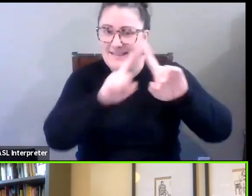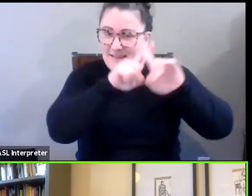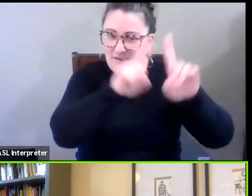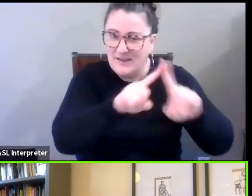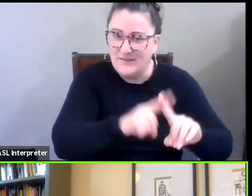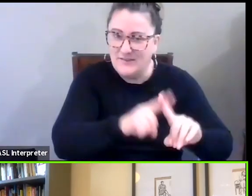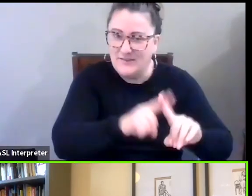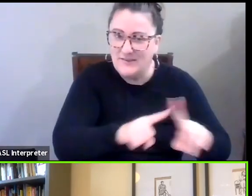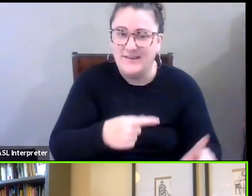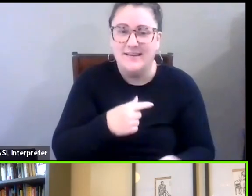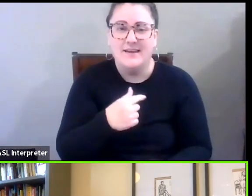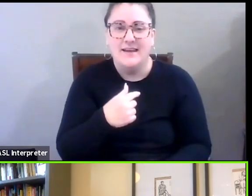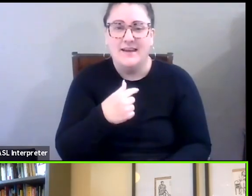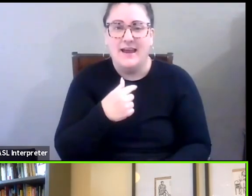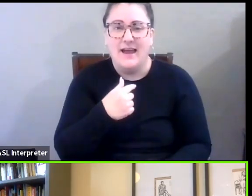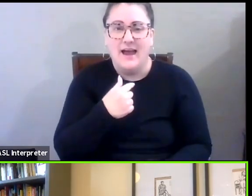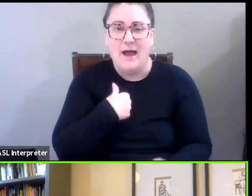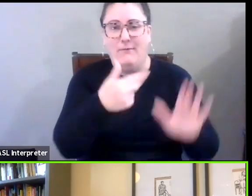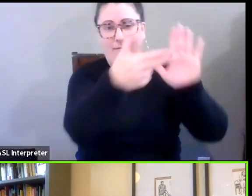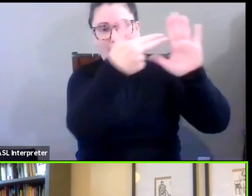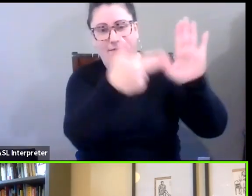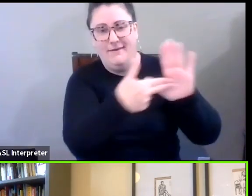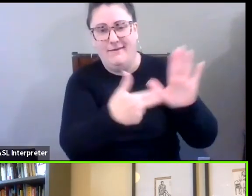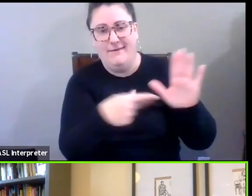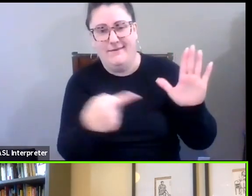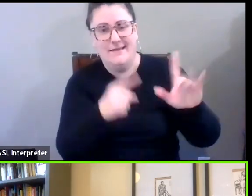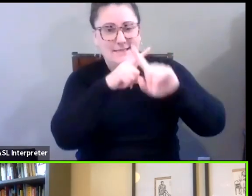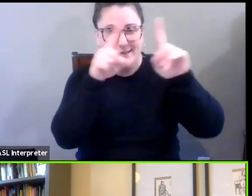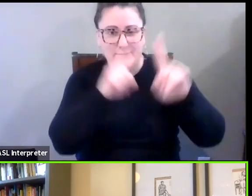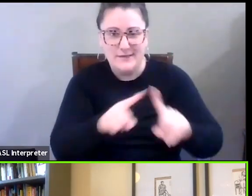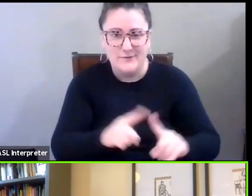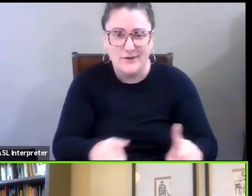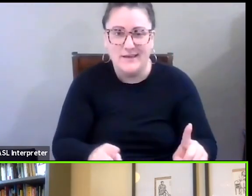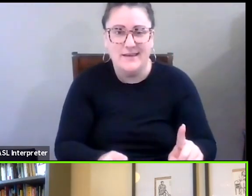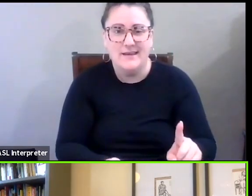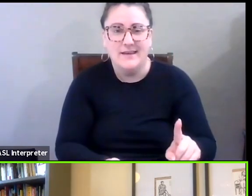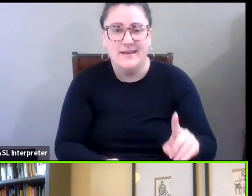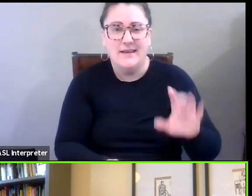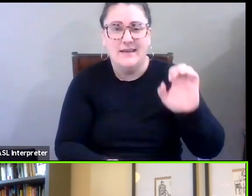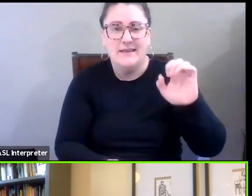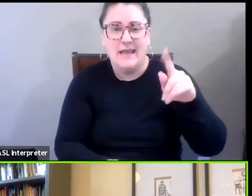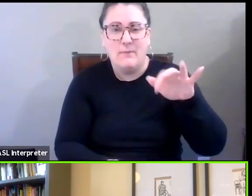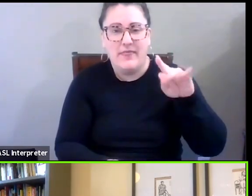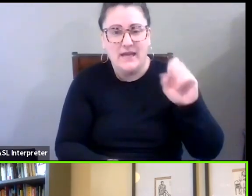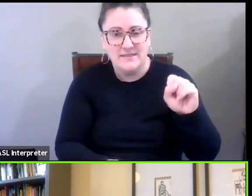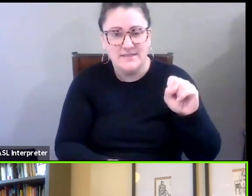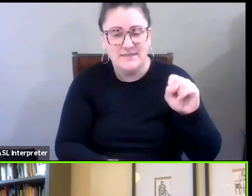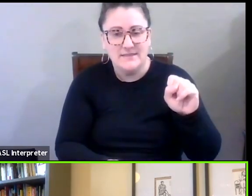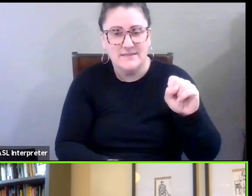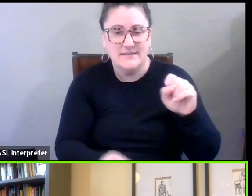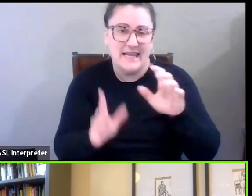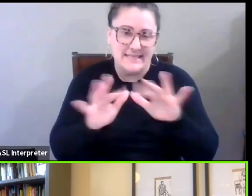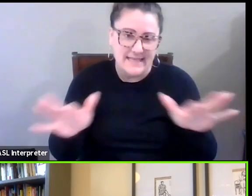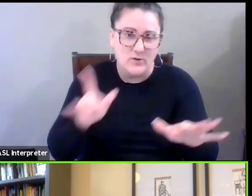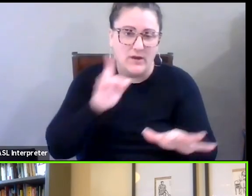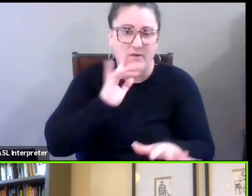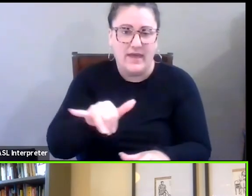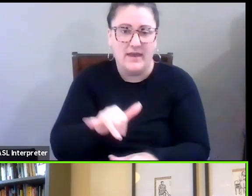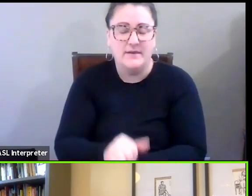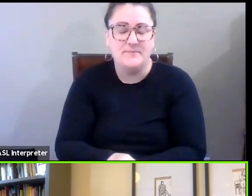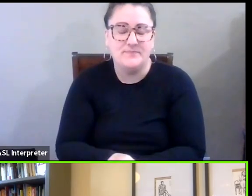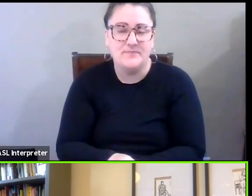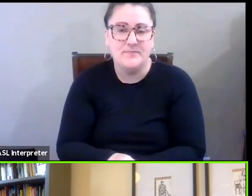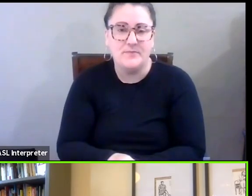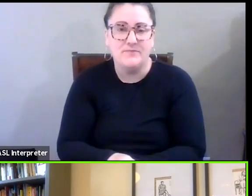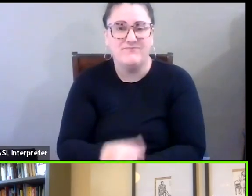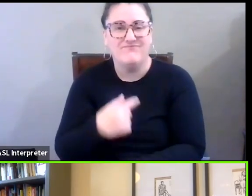That I am the recipient of the racial epithets for, et cetera. So I think